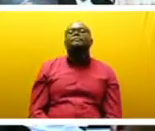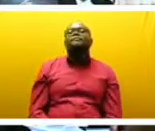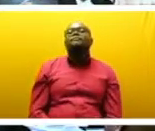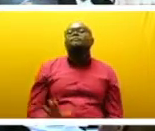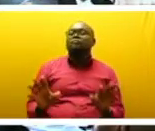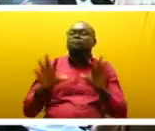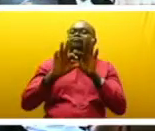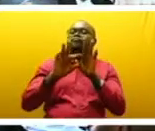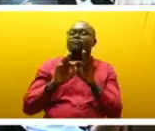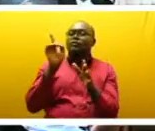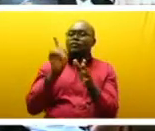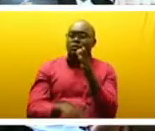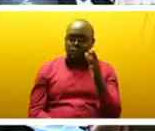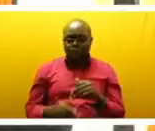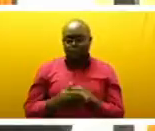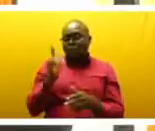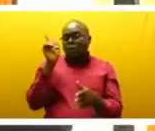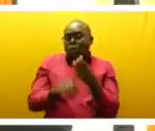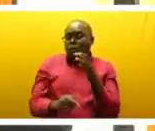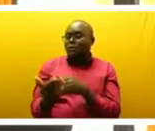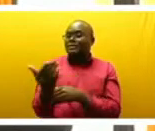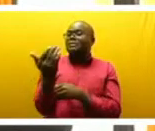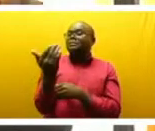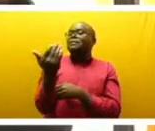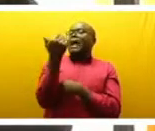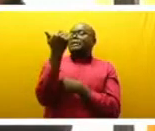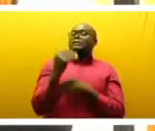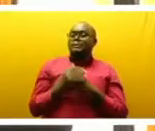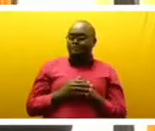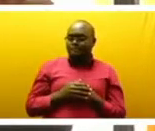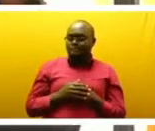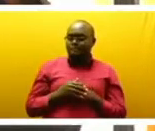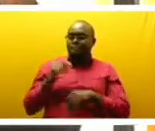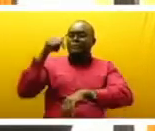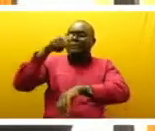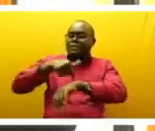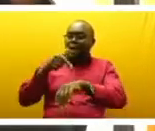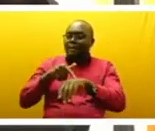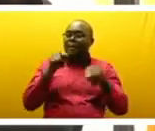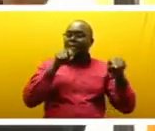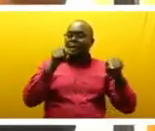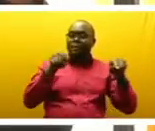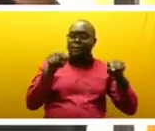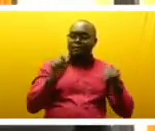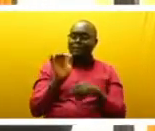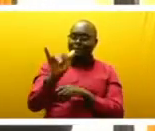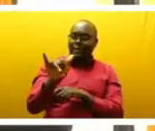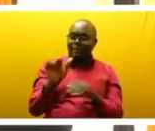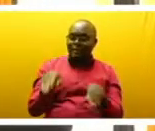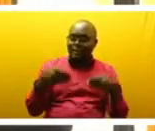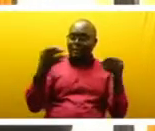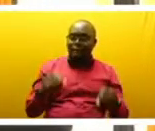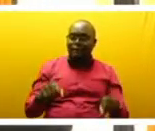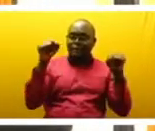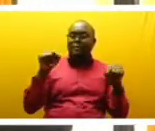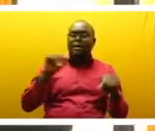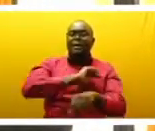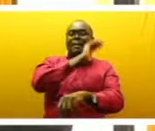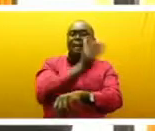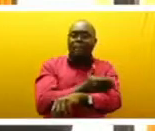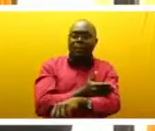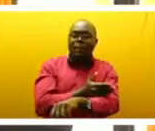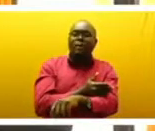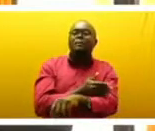relates to what was asked of when the regulations that gave the chairman the power to be a